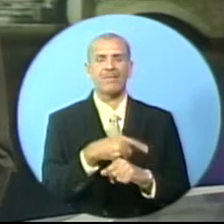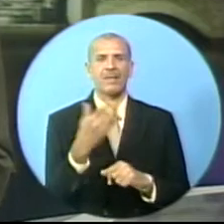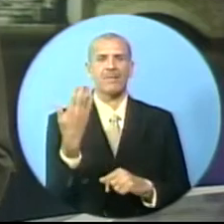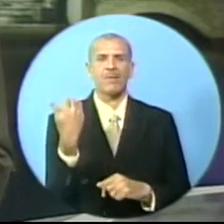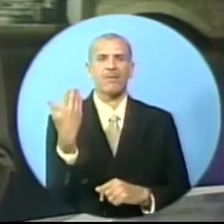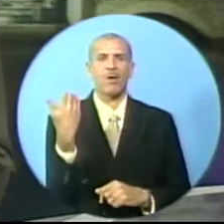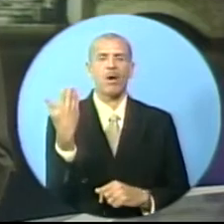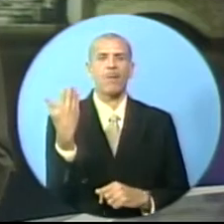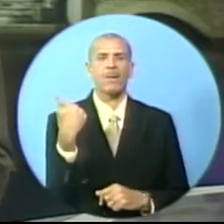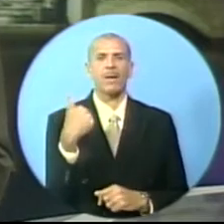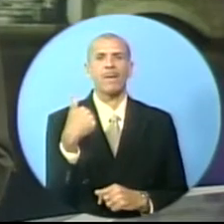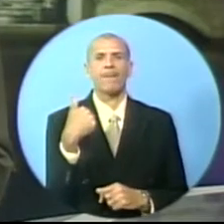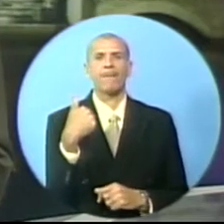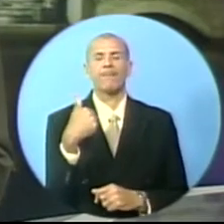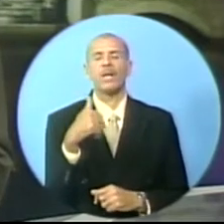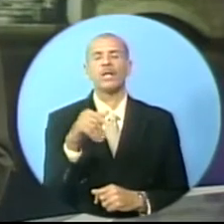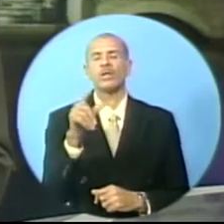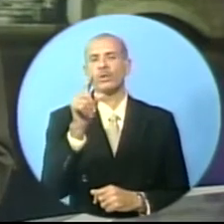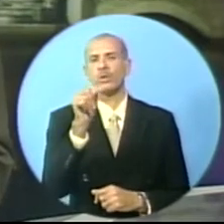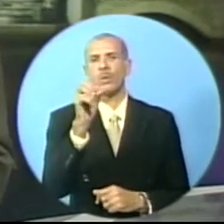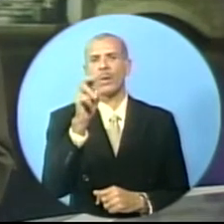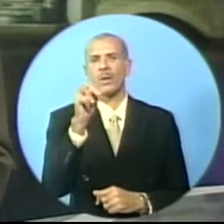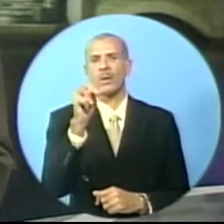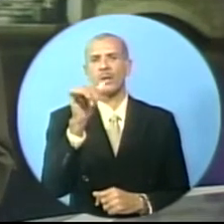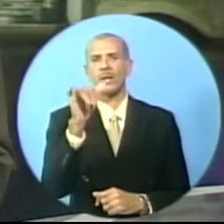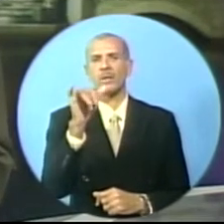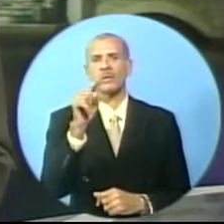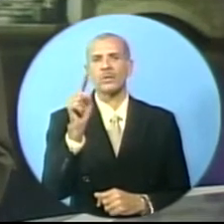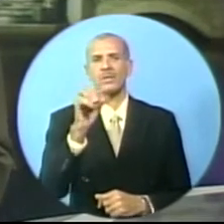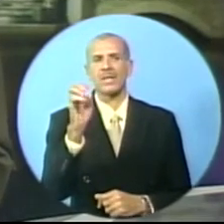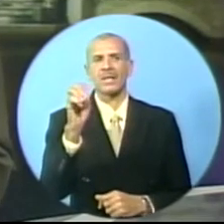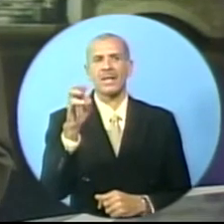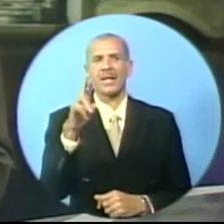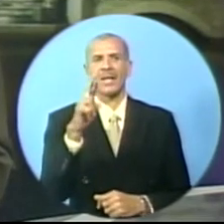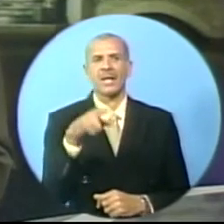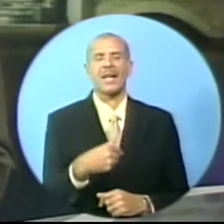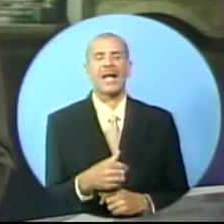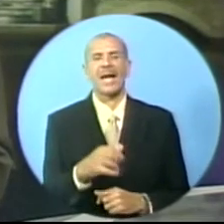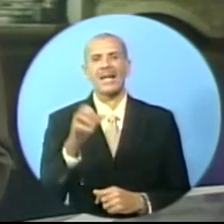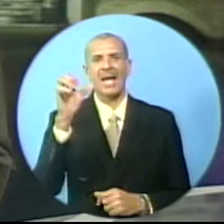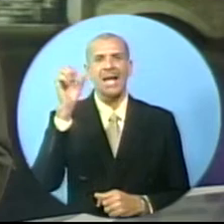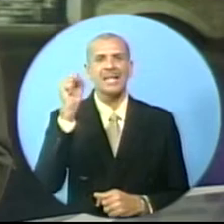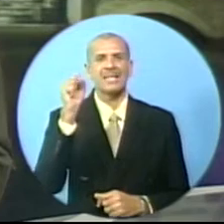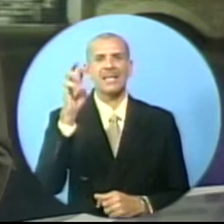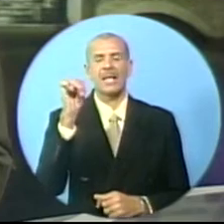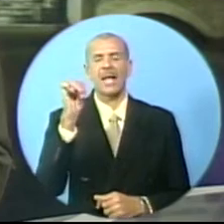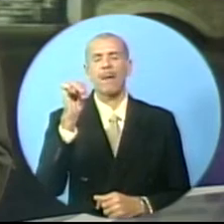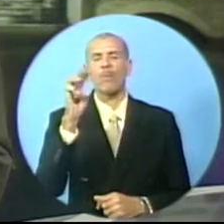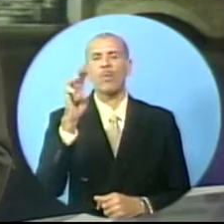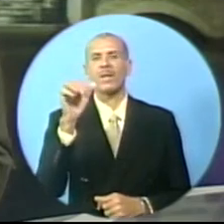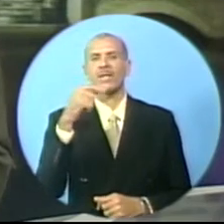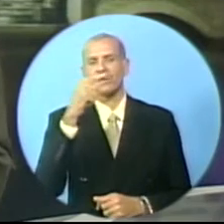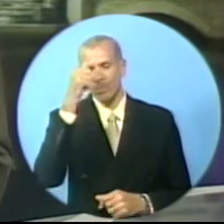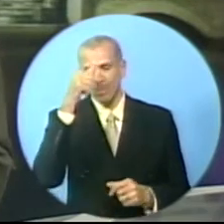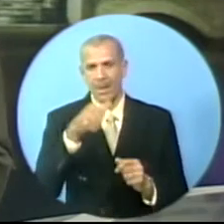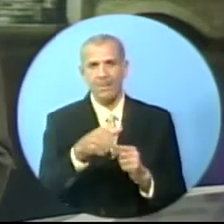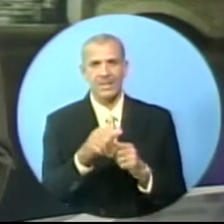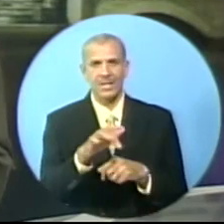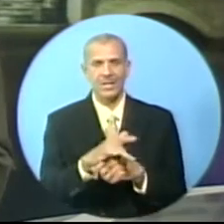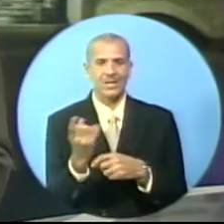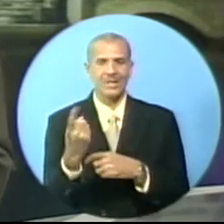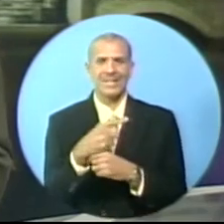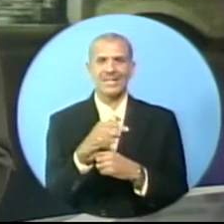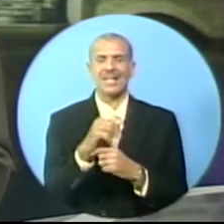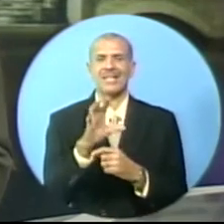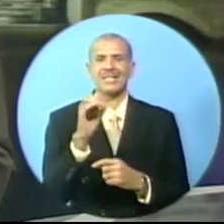Barbadian cricket media mogul Tony Cozier. Veteran broadcaster Sam Wilkinson recalled Tony's early days here at the